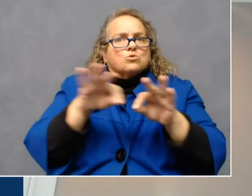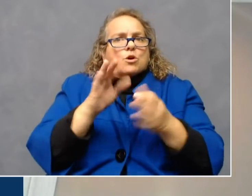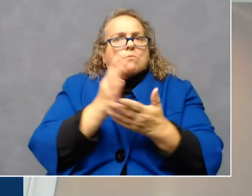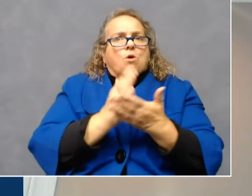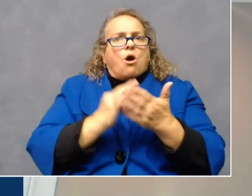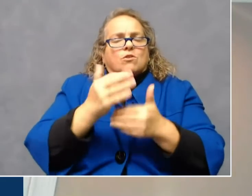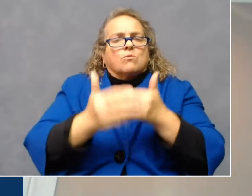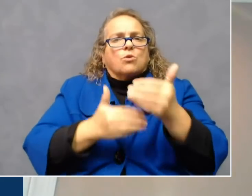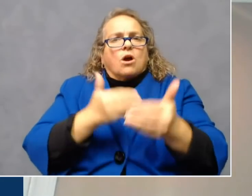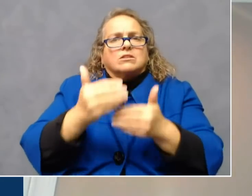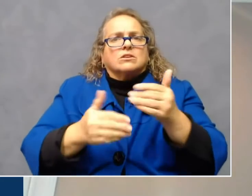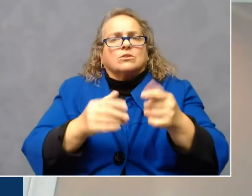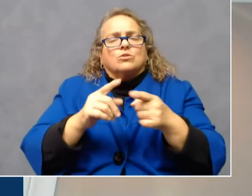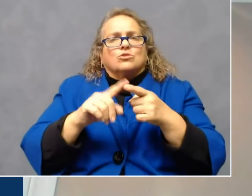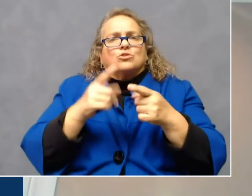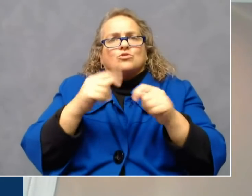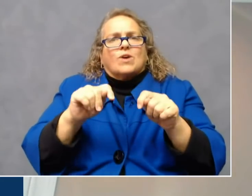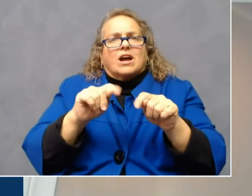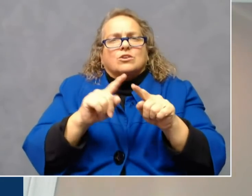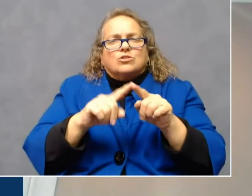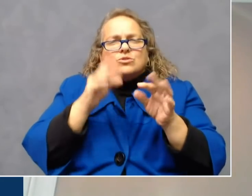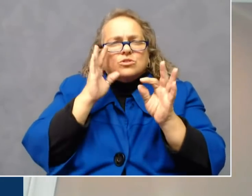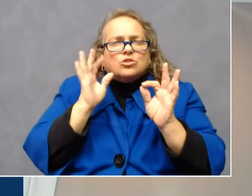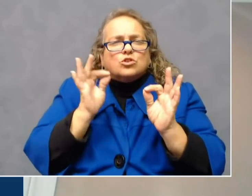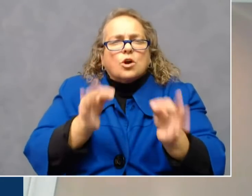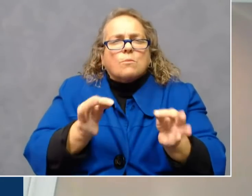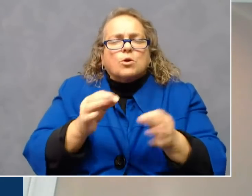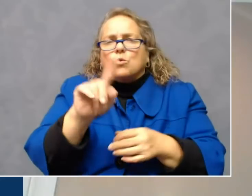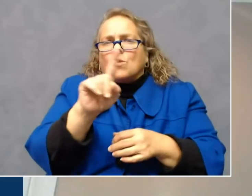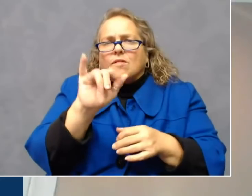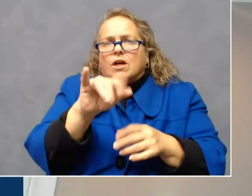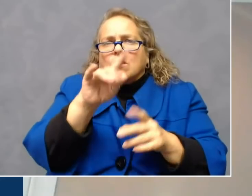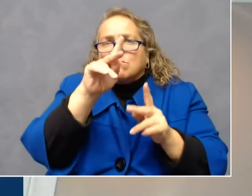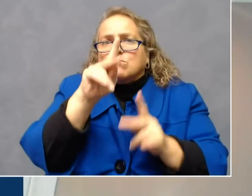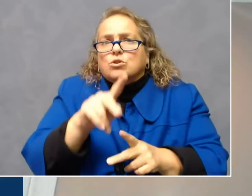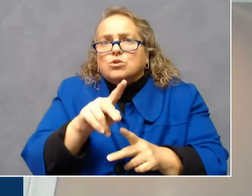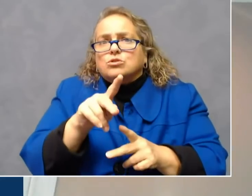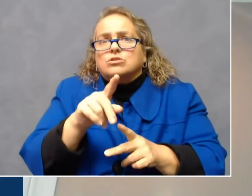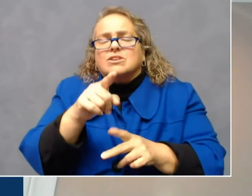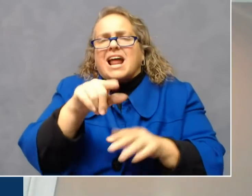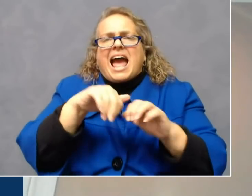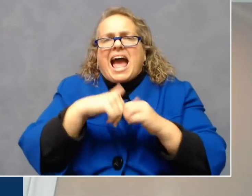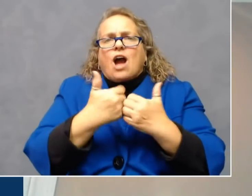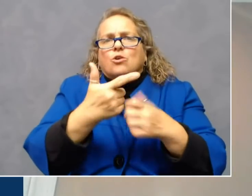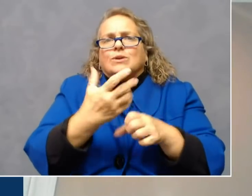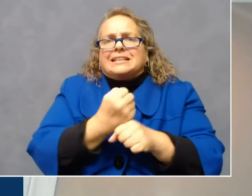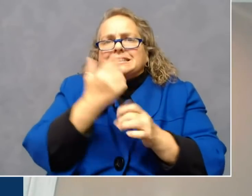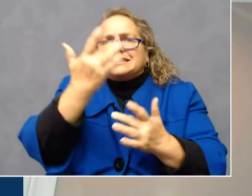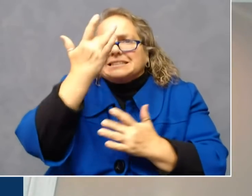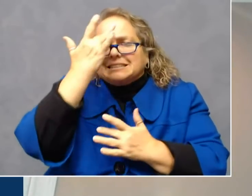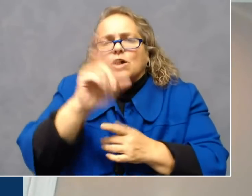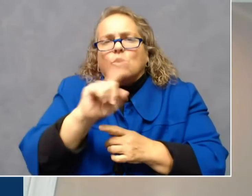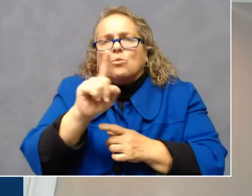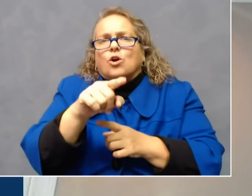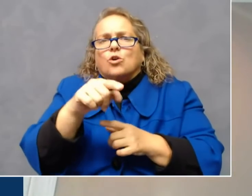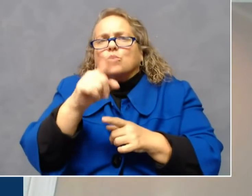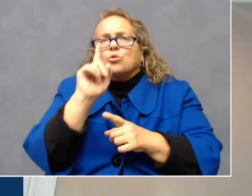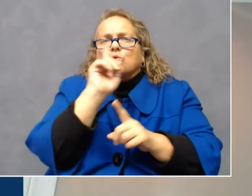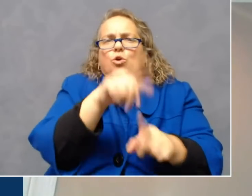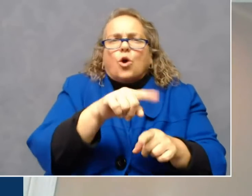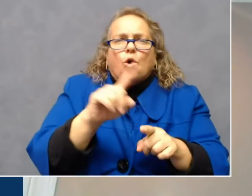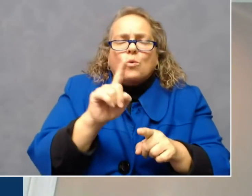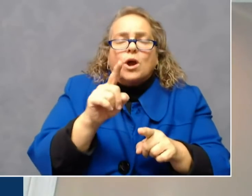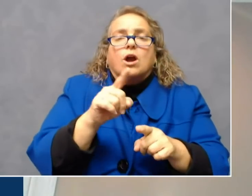to determine where the person became infected, to learn more about the infection that can